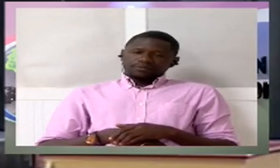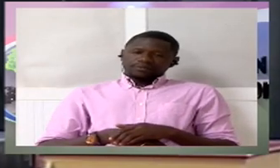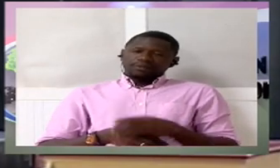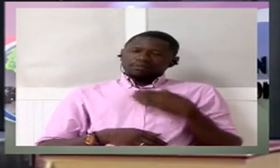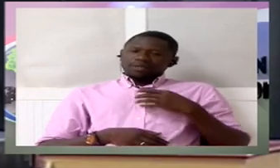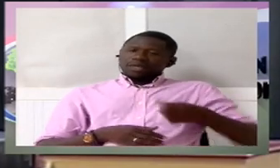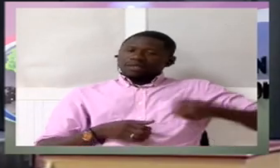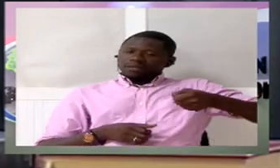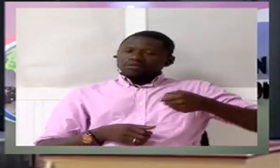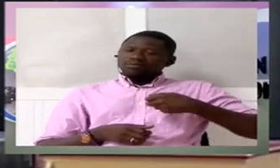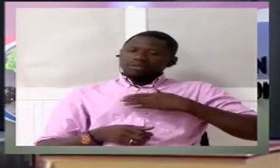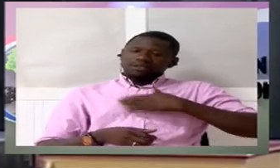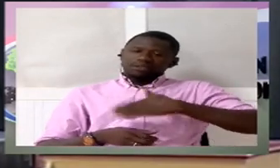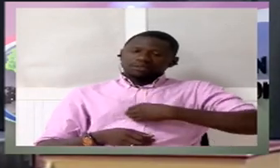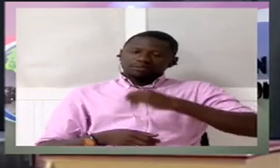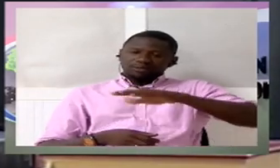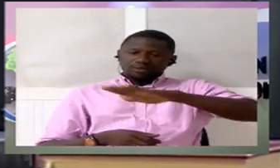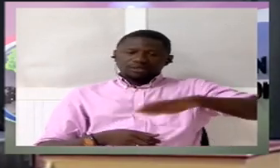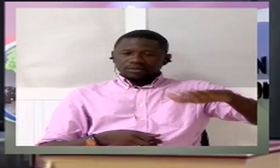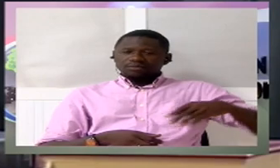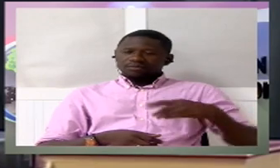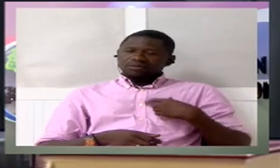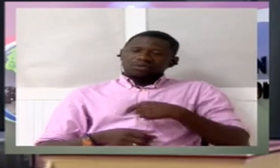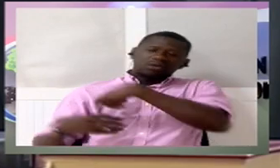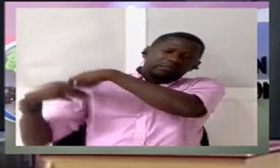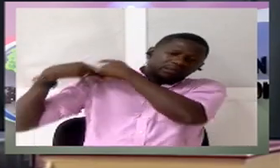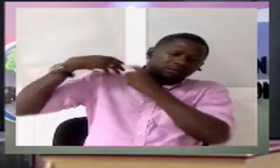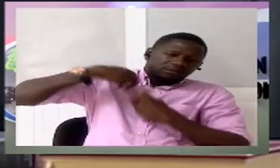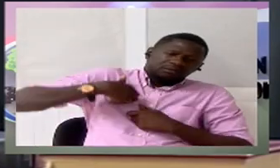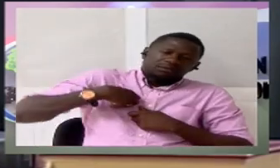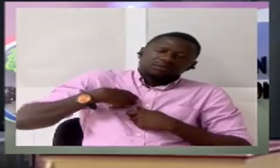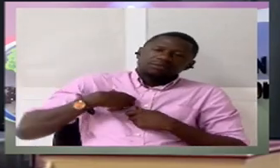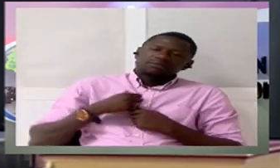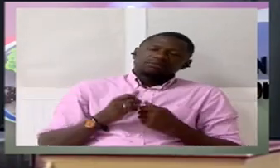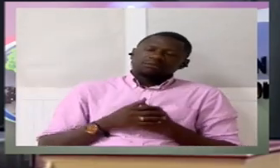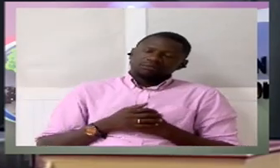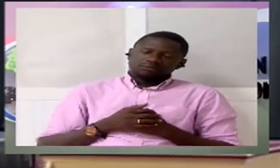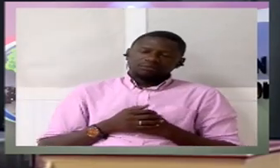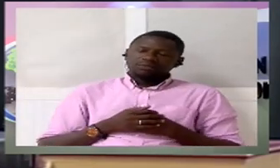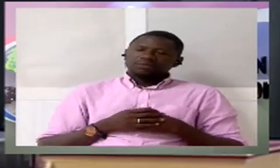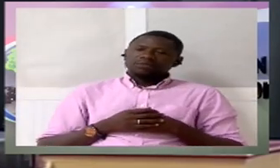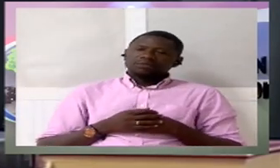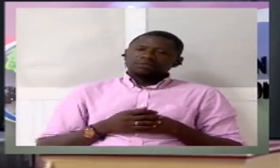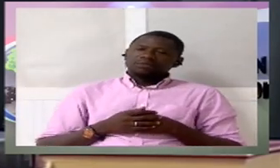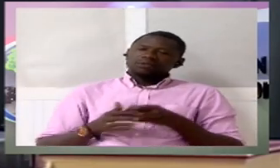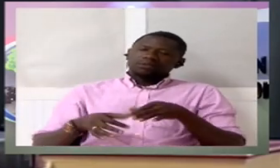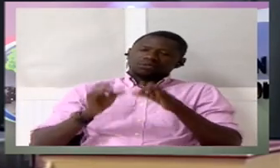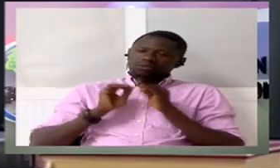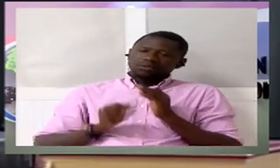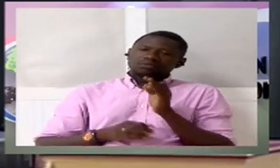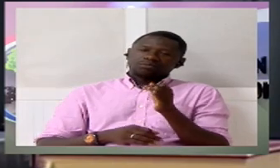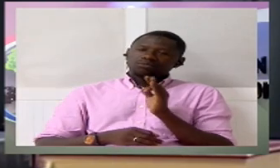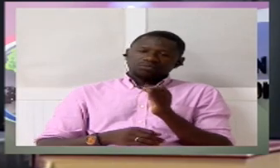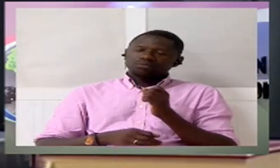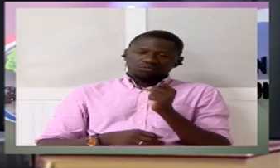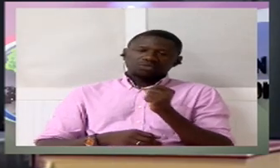the following day, I held the hands of two of my kids. I only had a haversack on me. I took a vehicle.